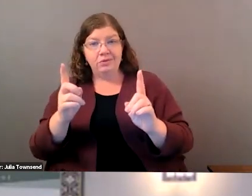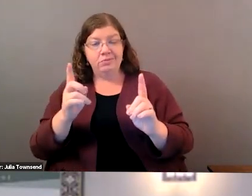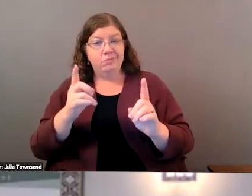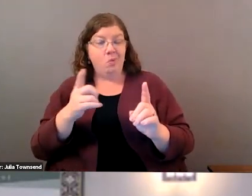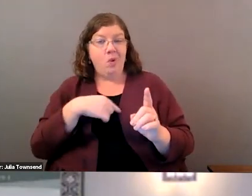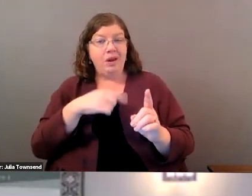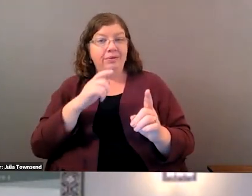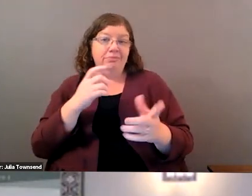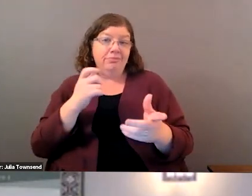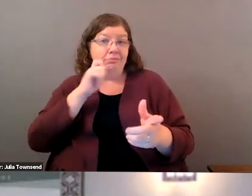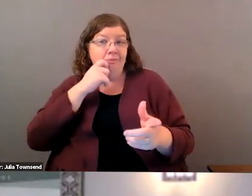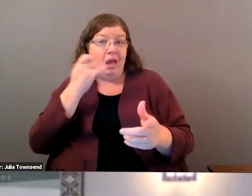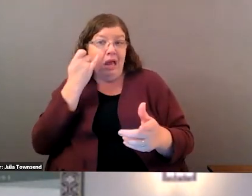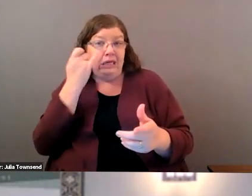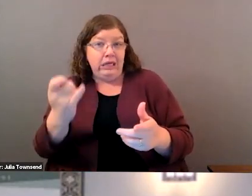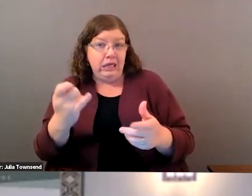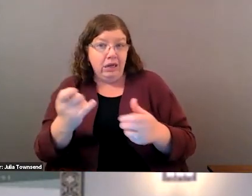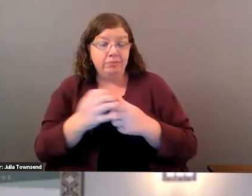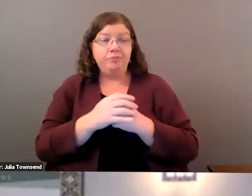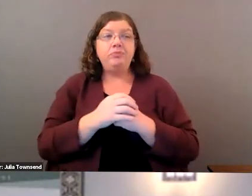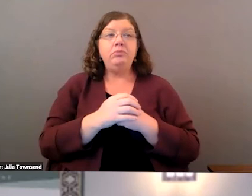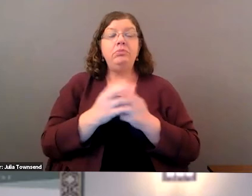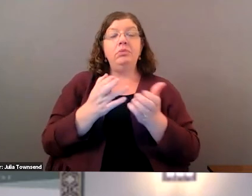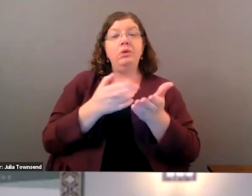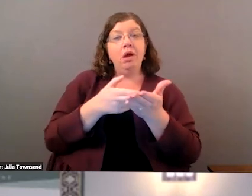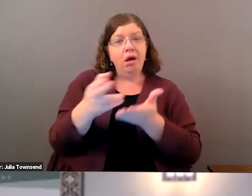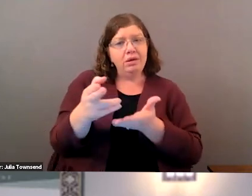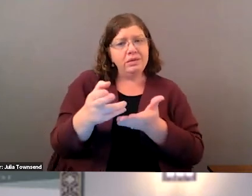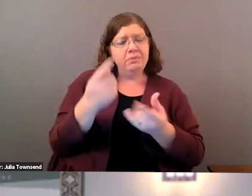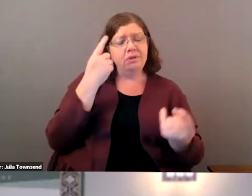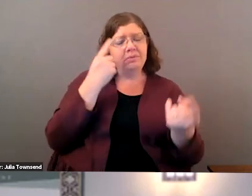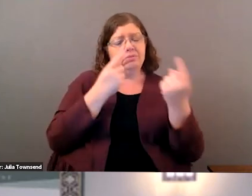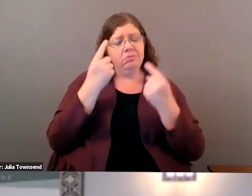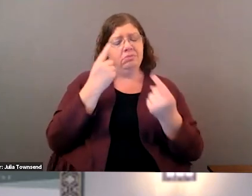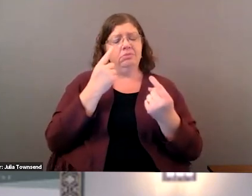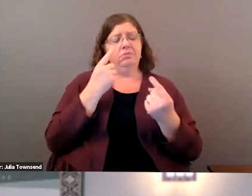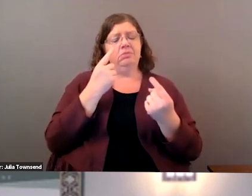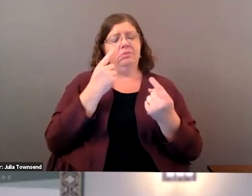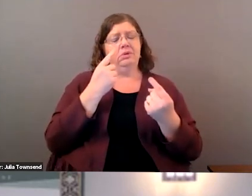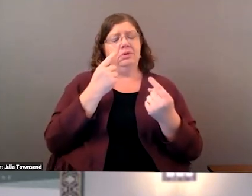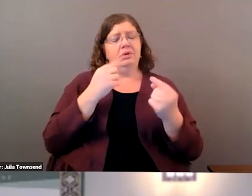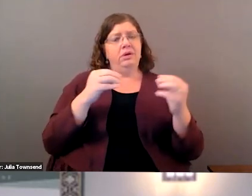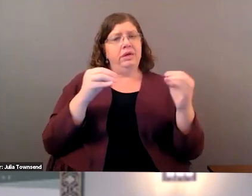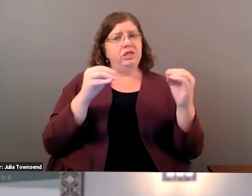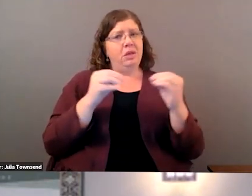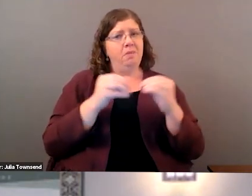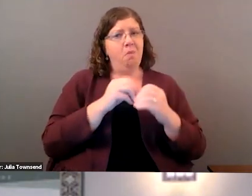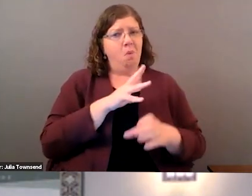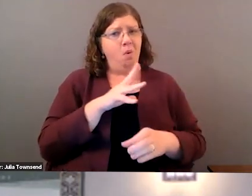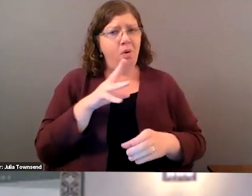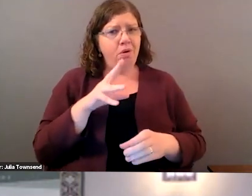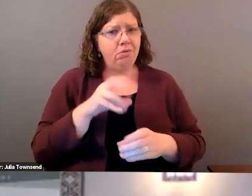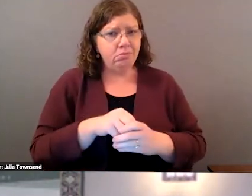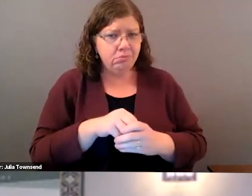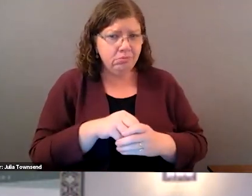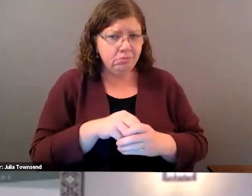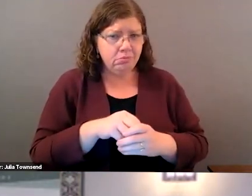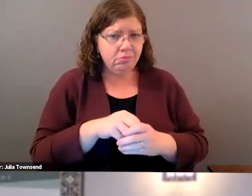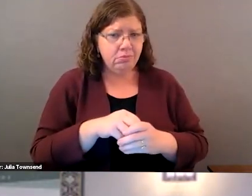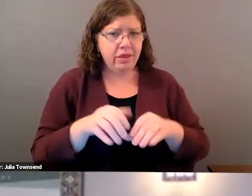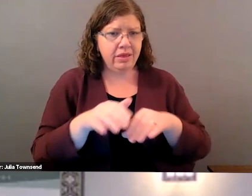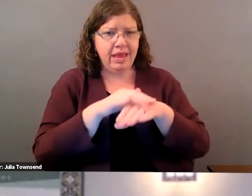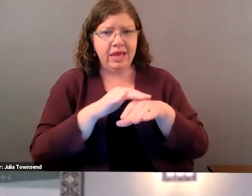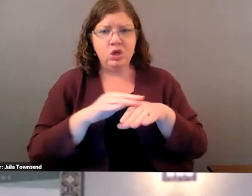idea. It honestly has some wondering, is there more there to just meta with